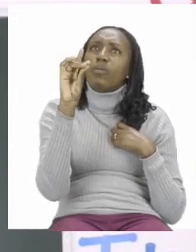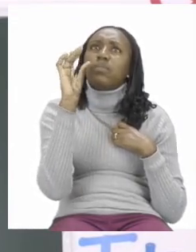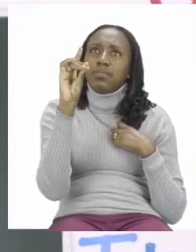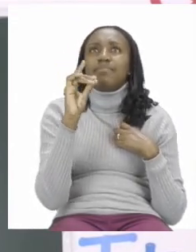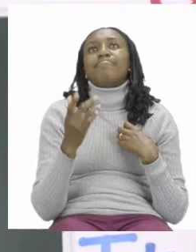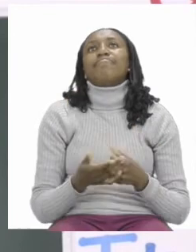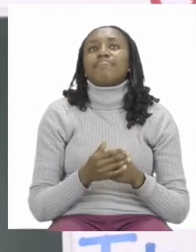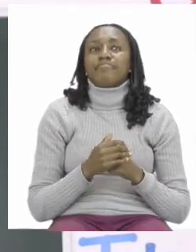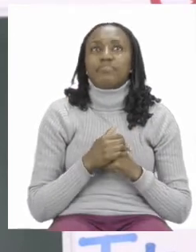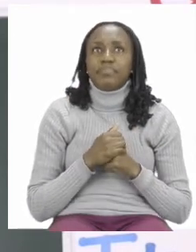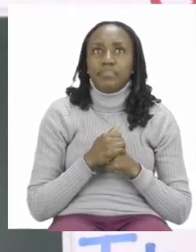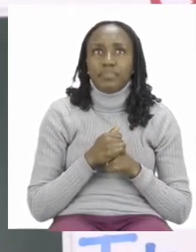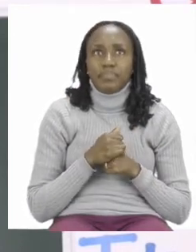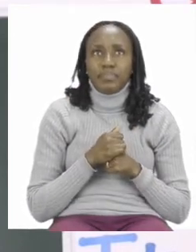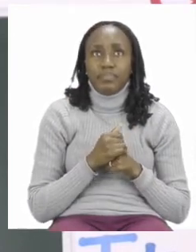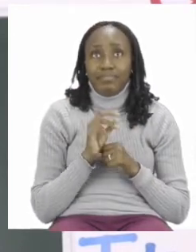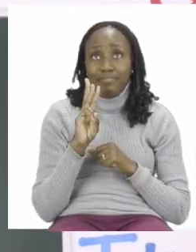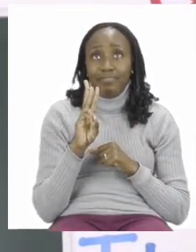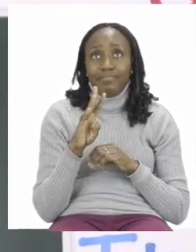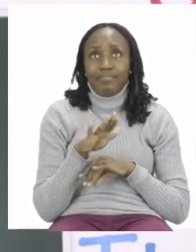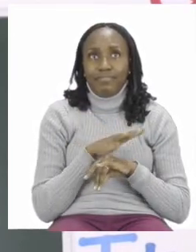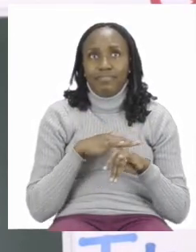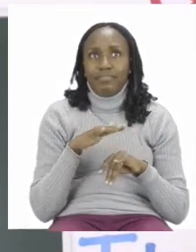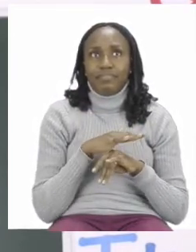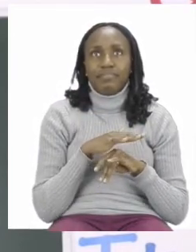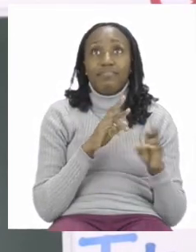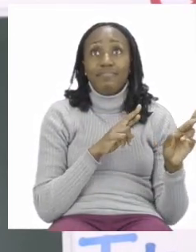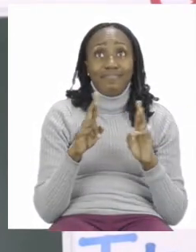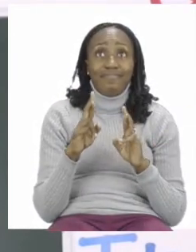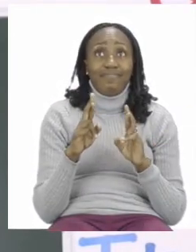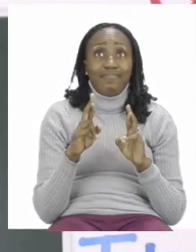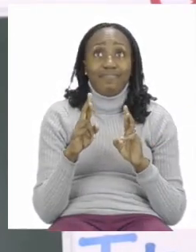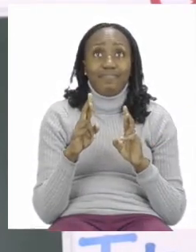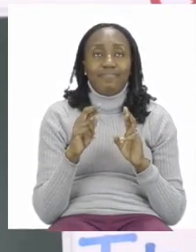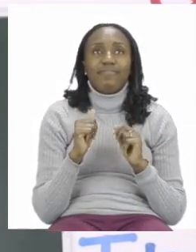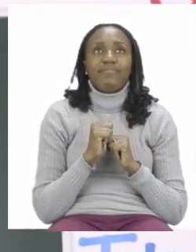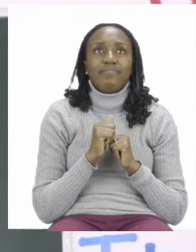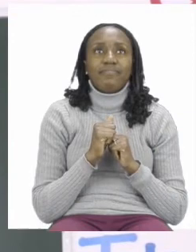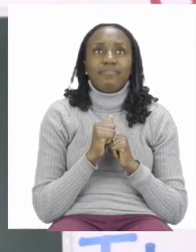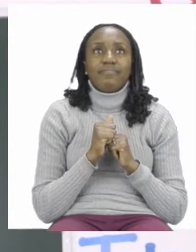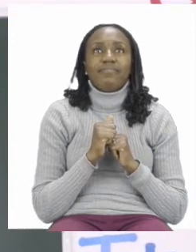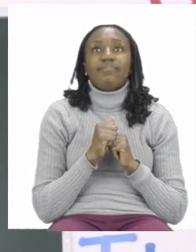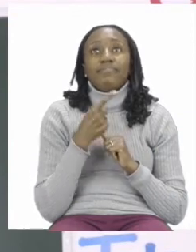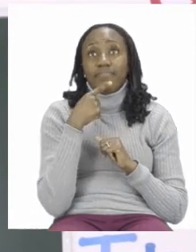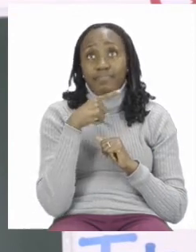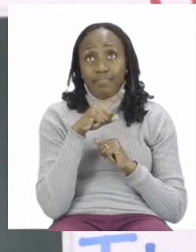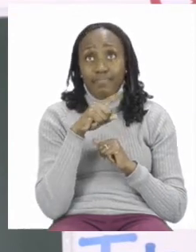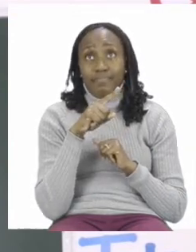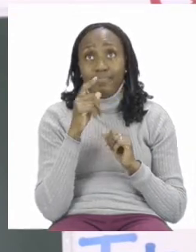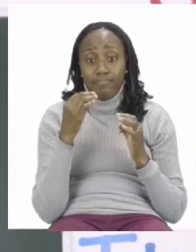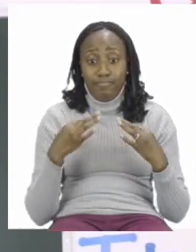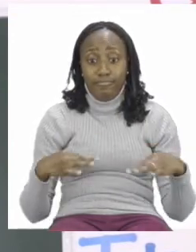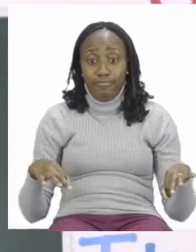woo. So these are the three that we're gonna do. Are you ready? Okay, let's go. Old MacDonald had